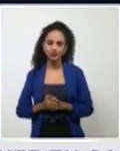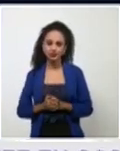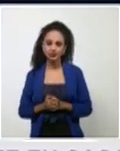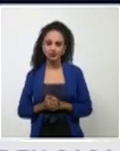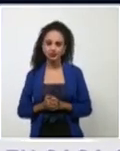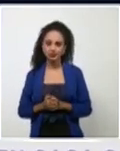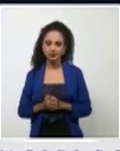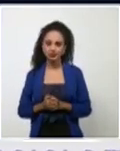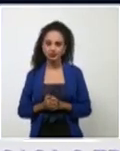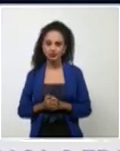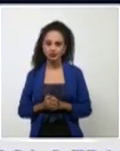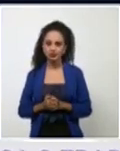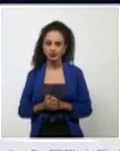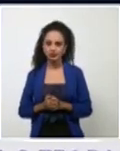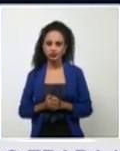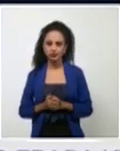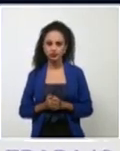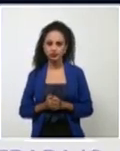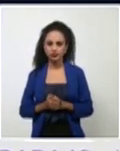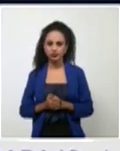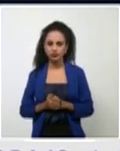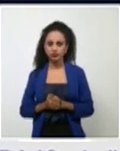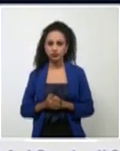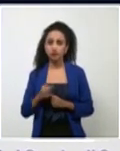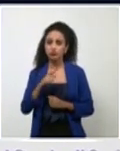We always report about the two evacuees,